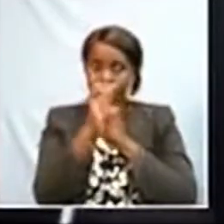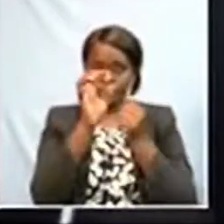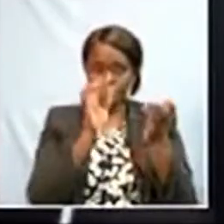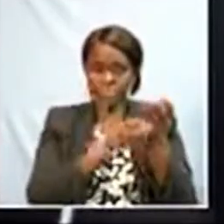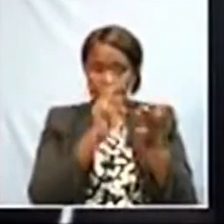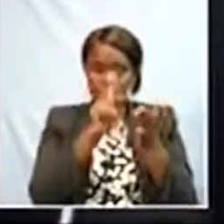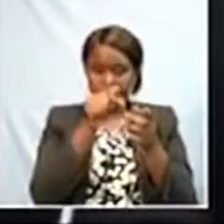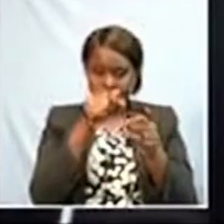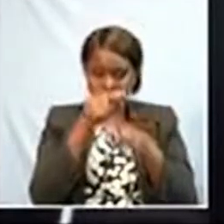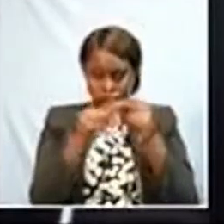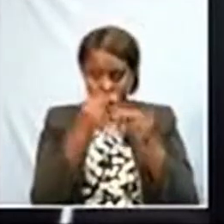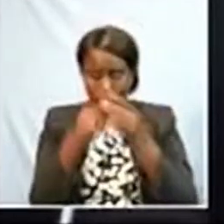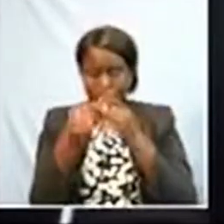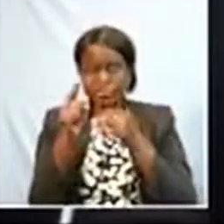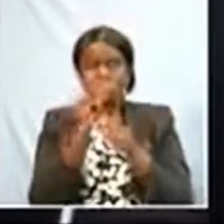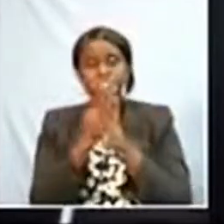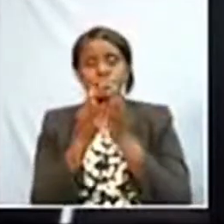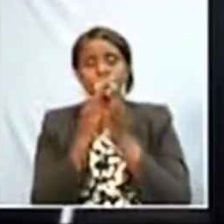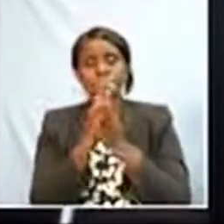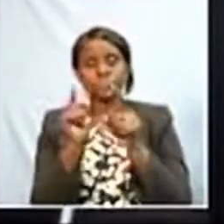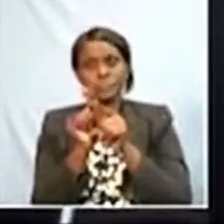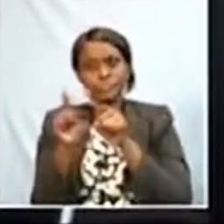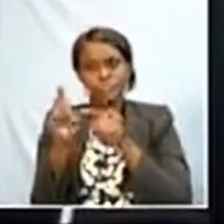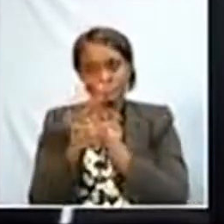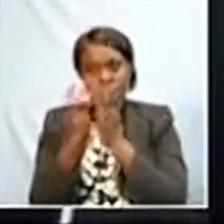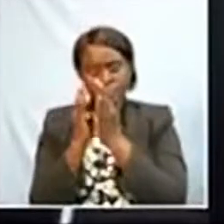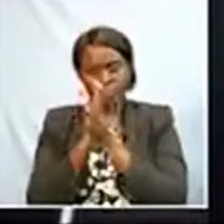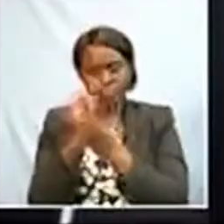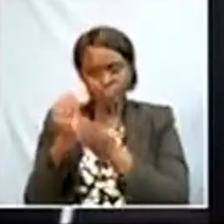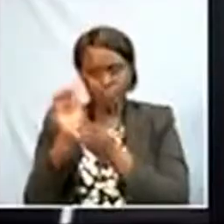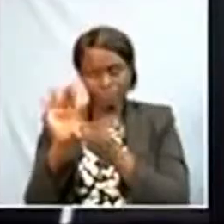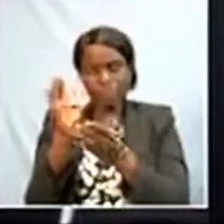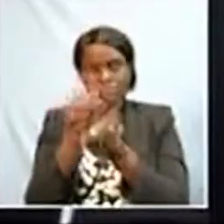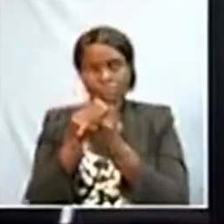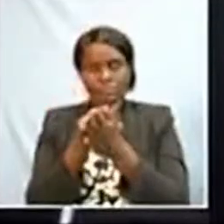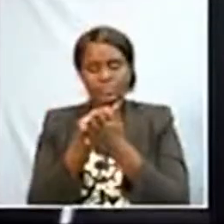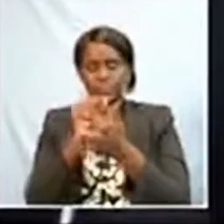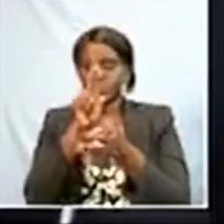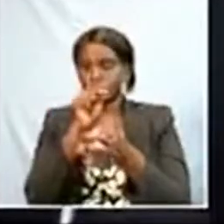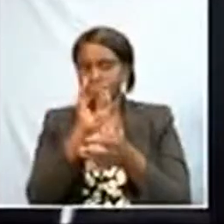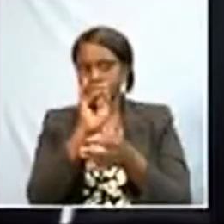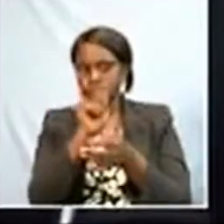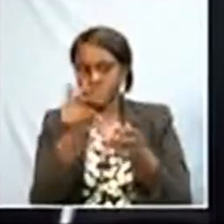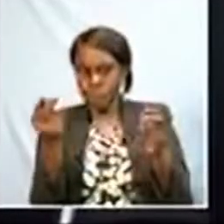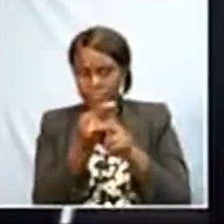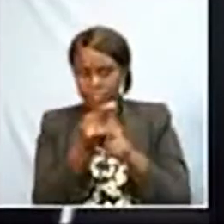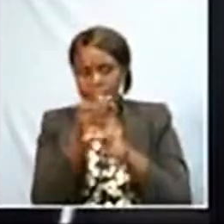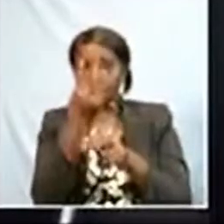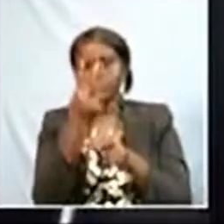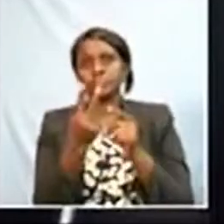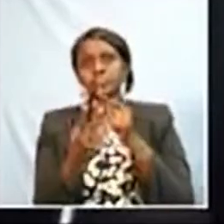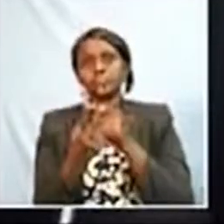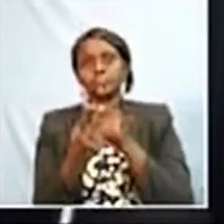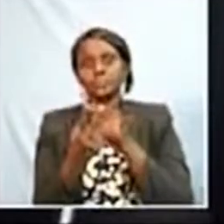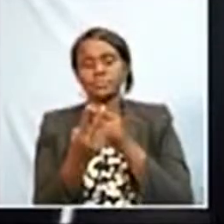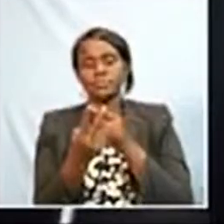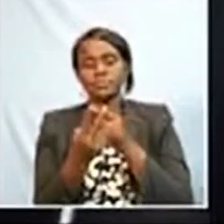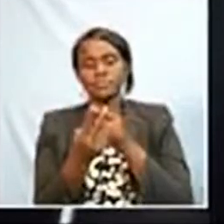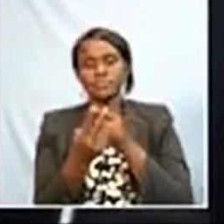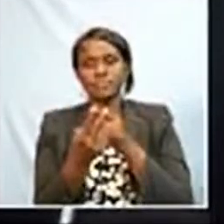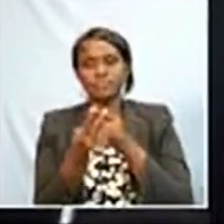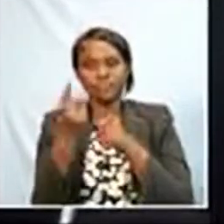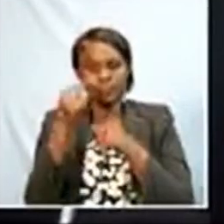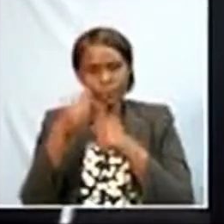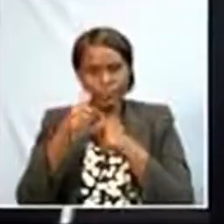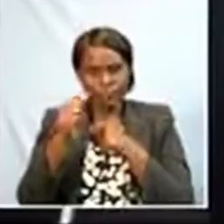that the initial contractors' rates, the unit rates, are multiplied by 2 for